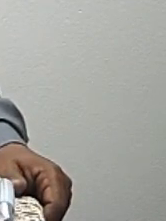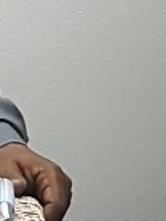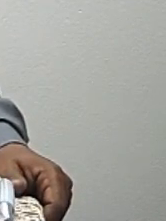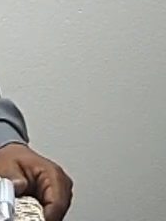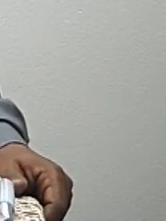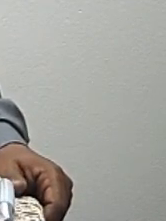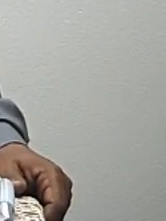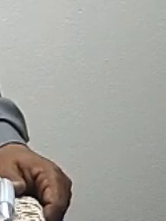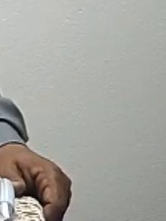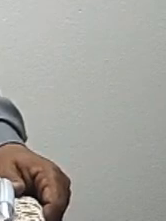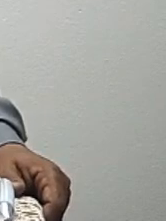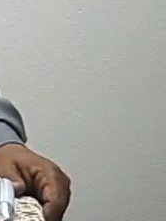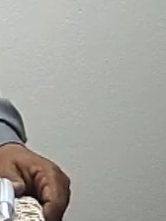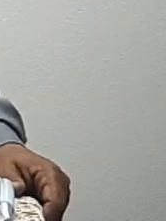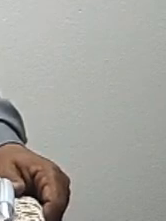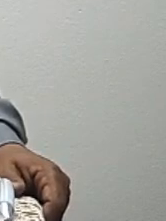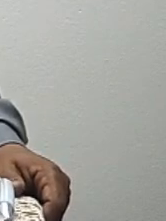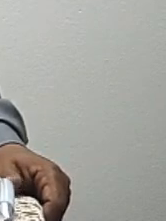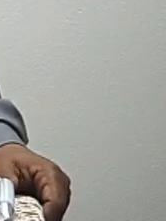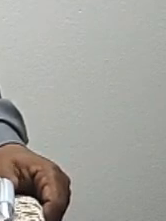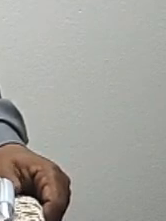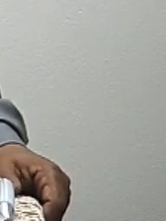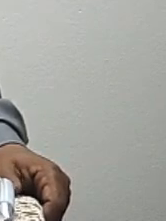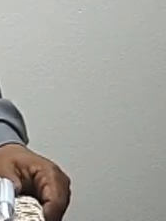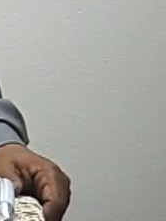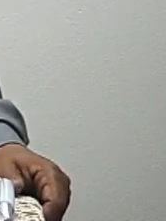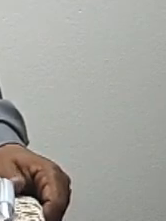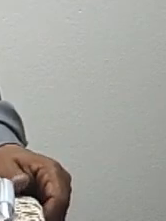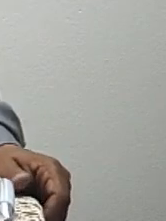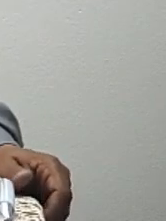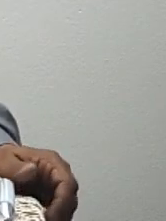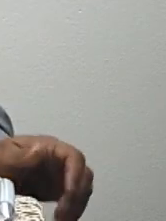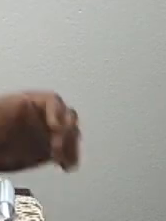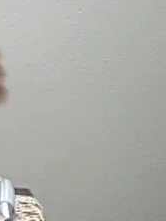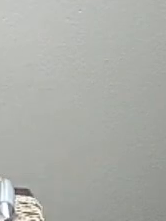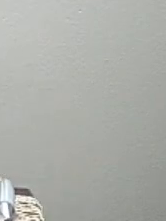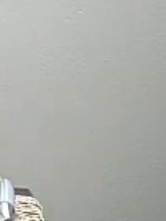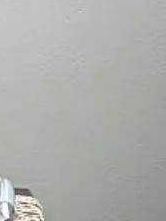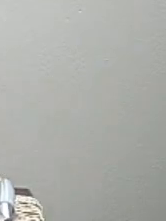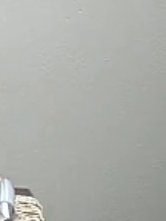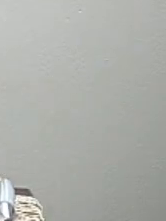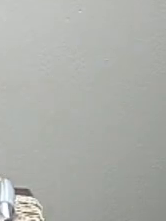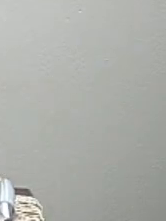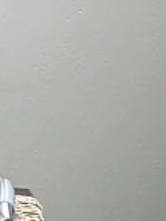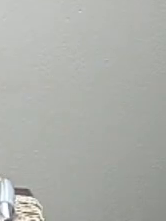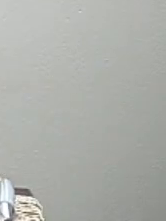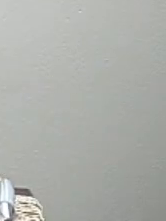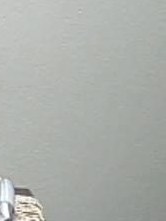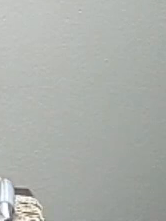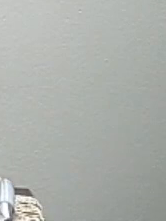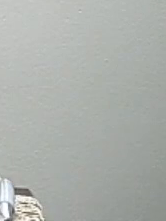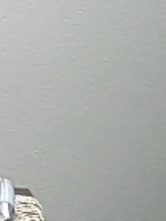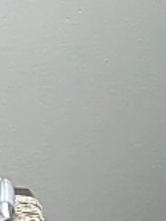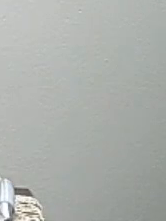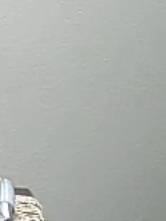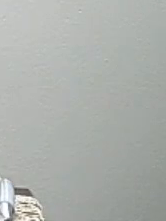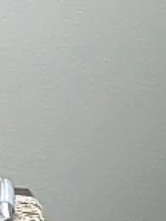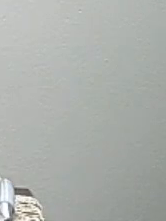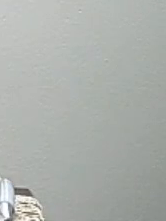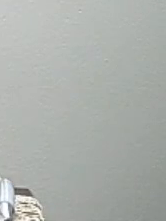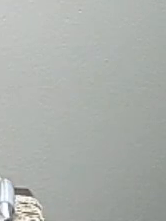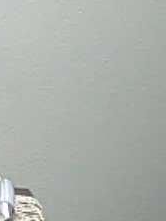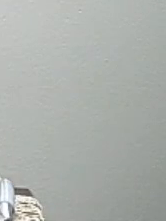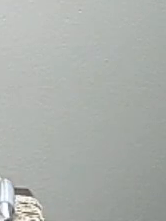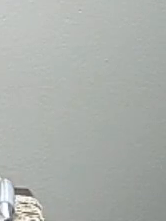Want to praise you, Lord, for the blessing of doctrines that you have revealed to your church at the last days, Lord. We praise you, Lord,